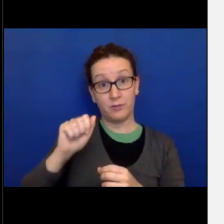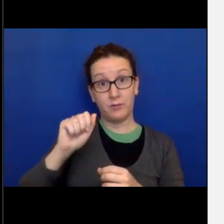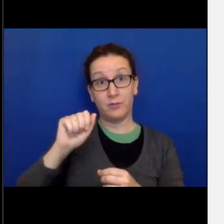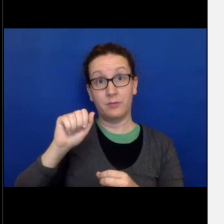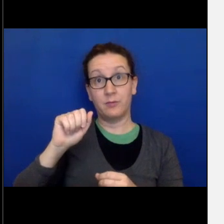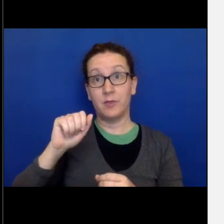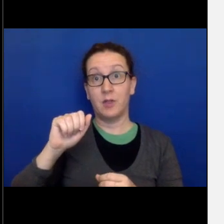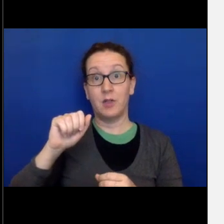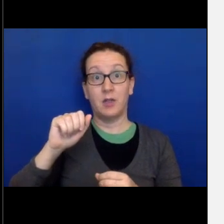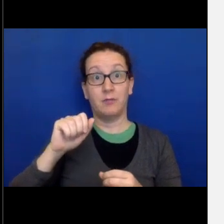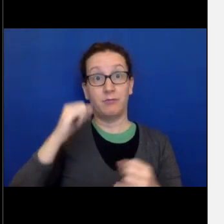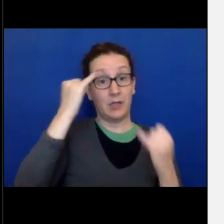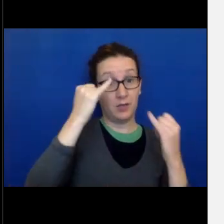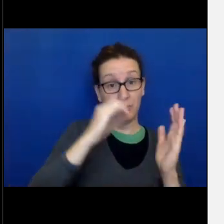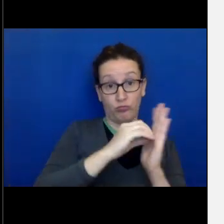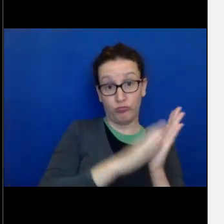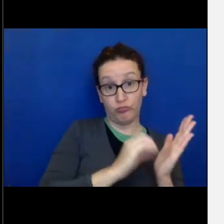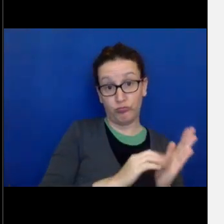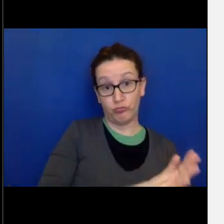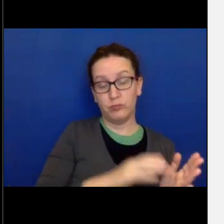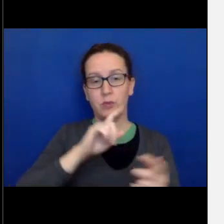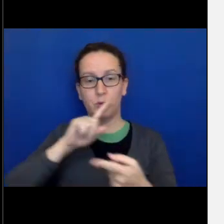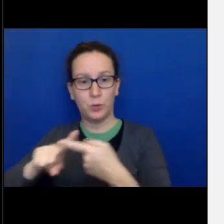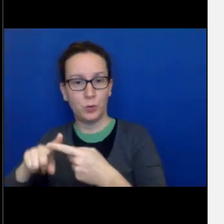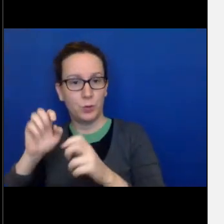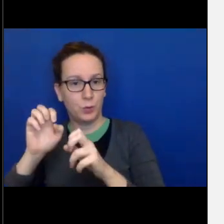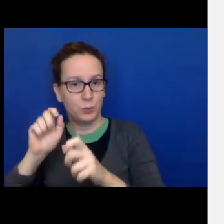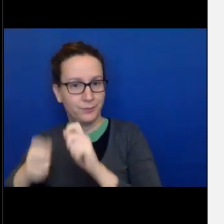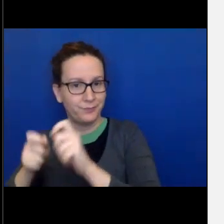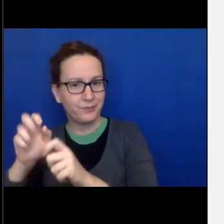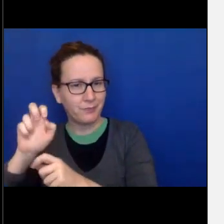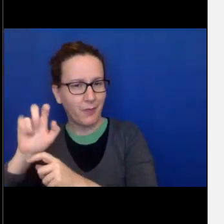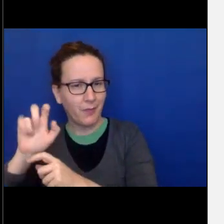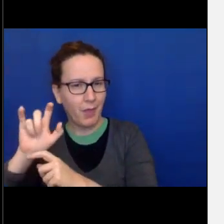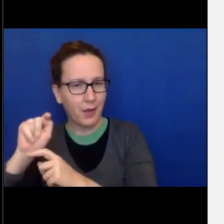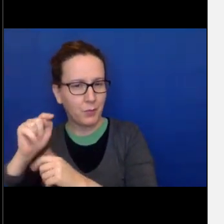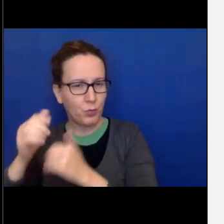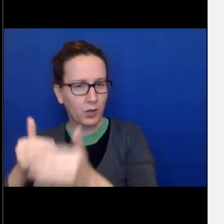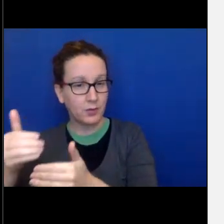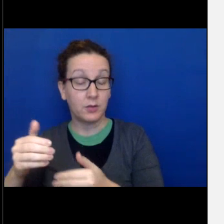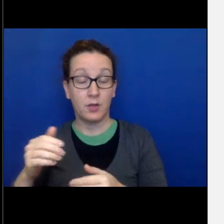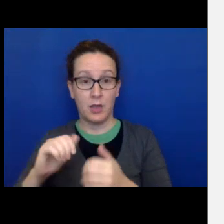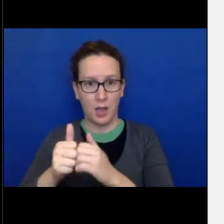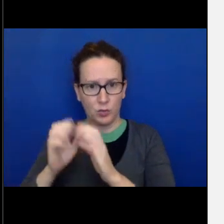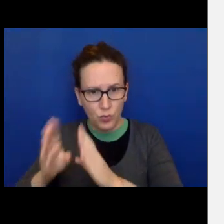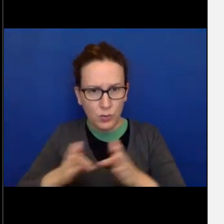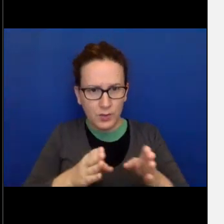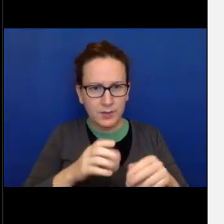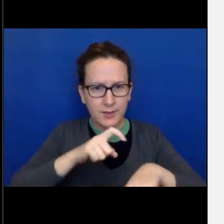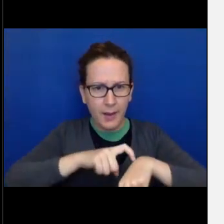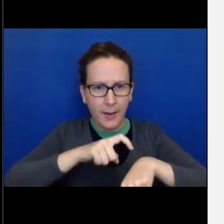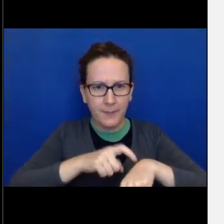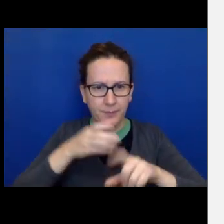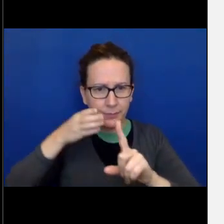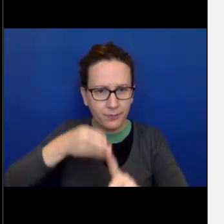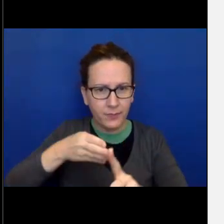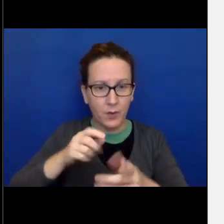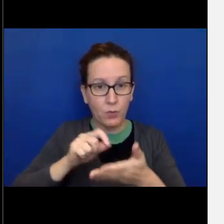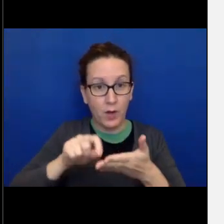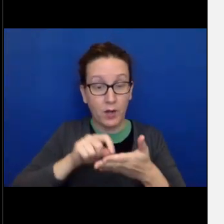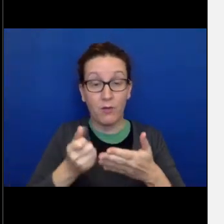way to the editing process. And so when you think about how to organize your time, around writing, I think there are a few